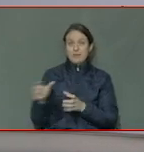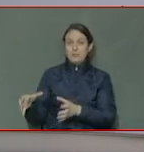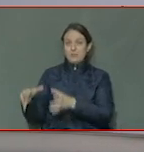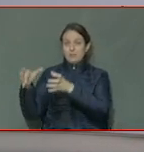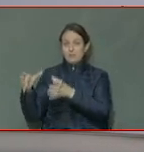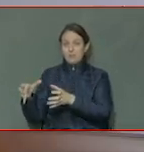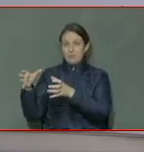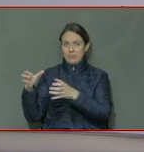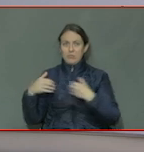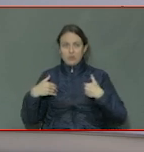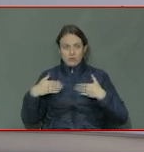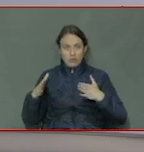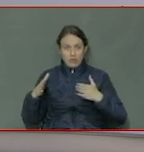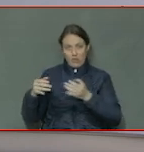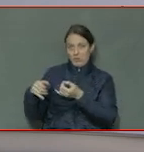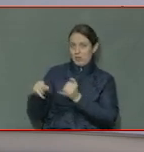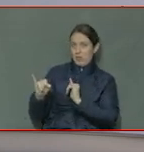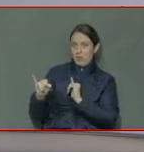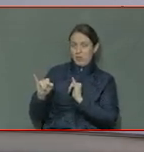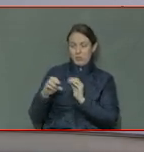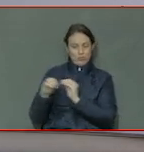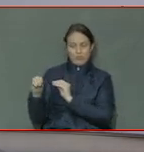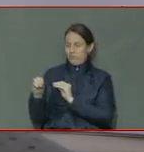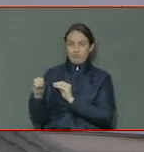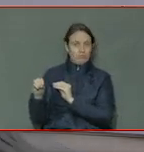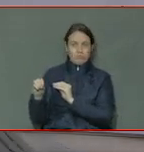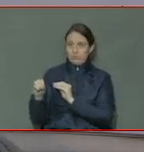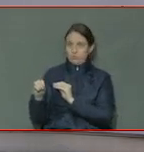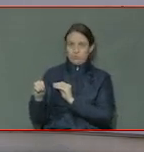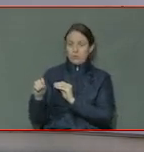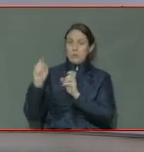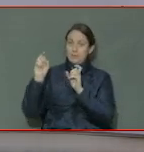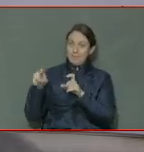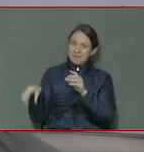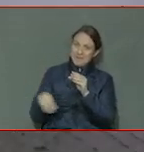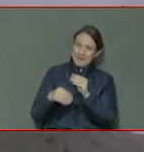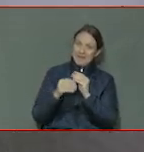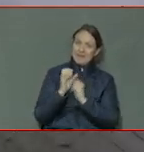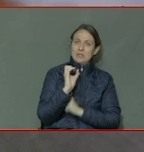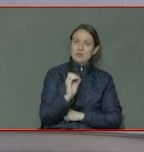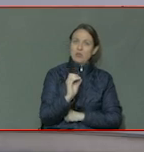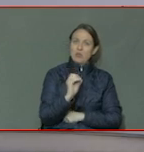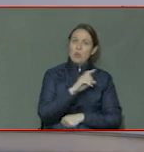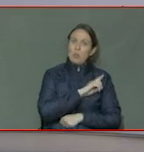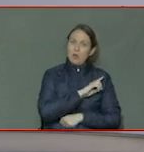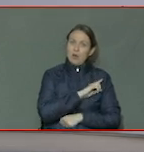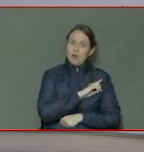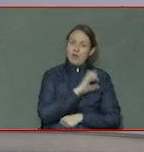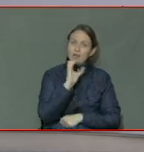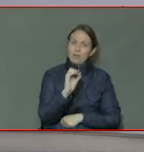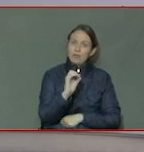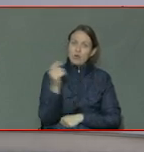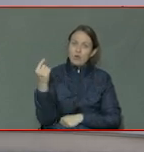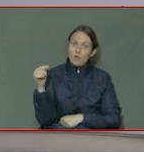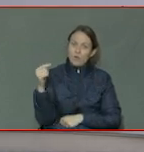at rest, so it was standing still. You have to put in the zeros, because zeros gets